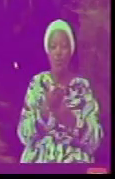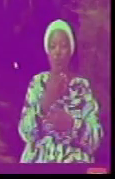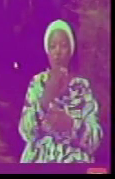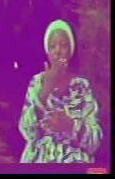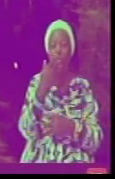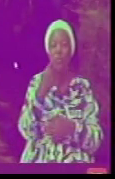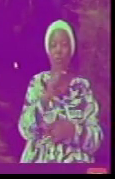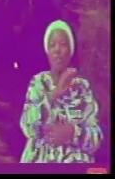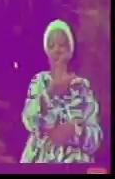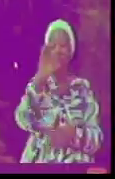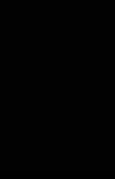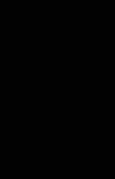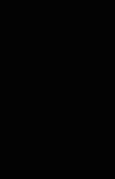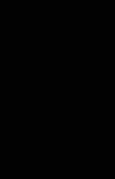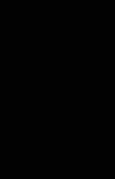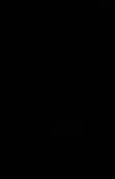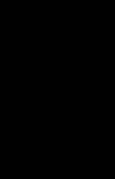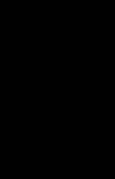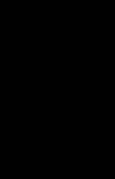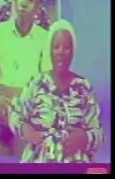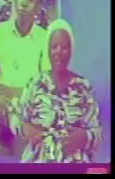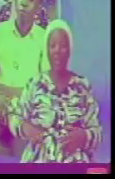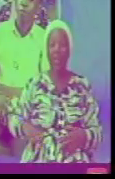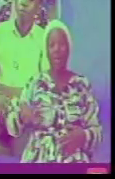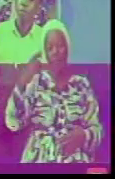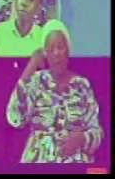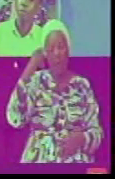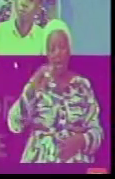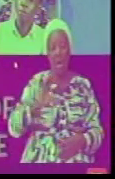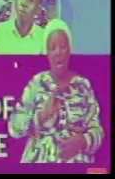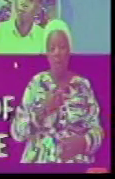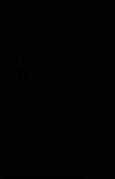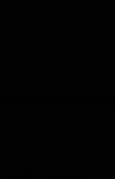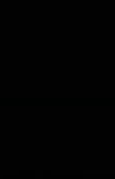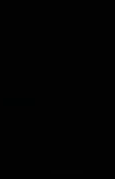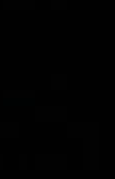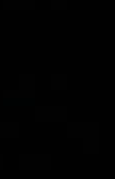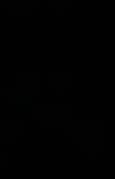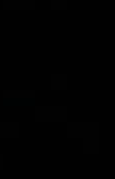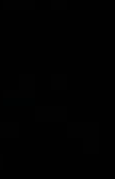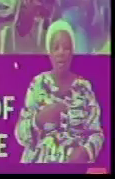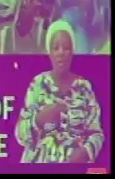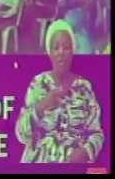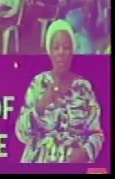it's conversion through the cross of Christ for our